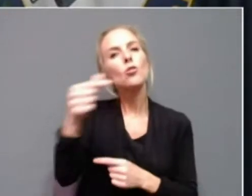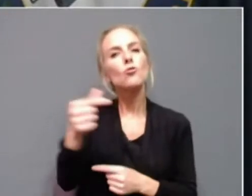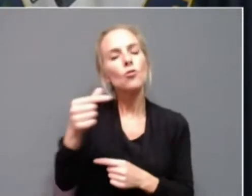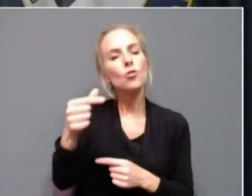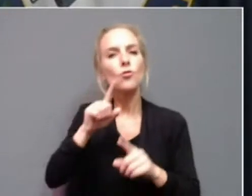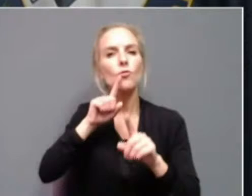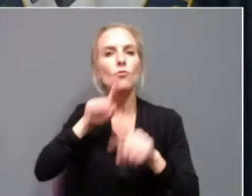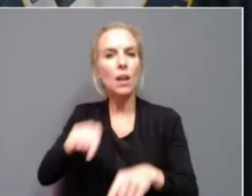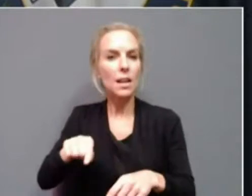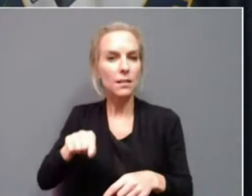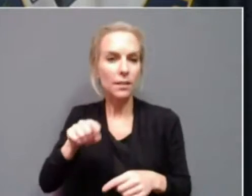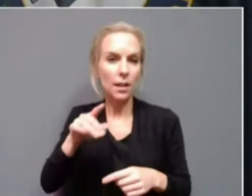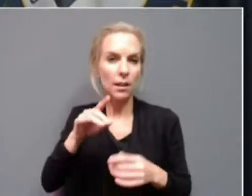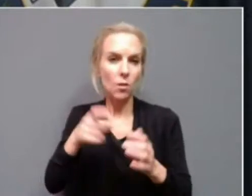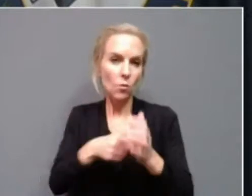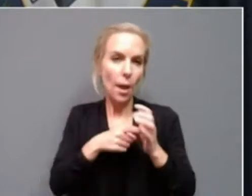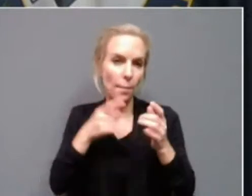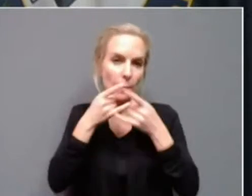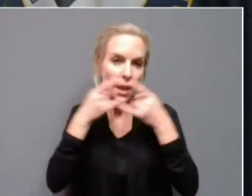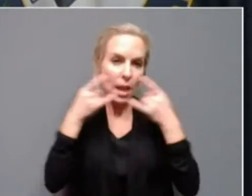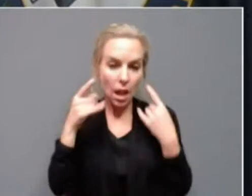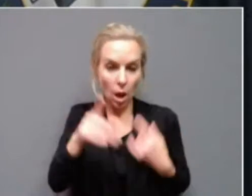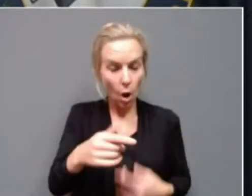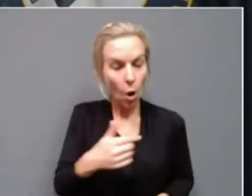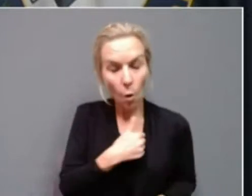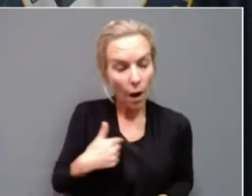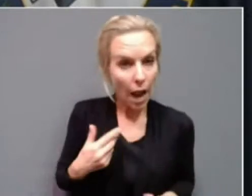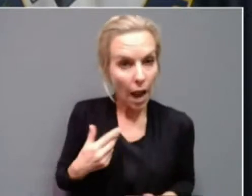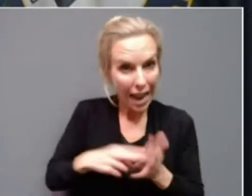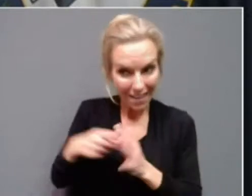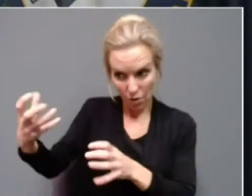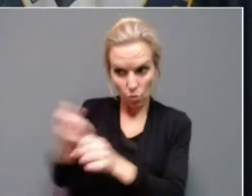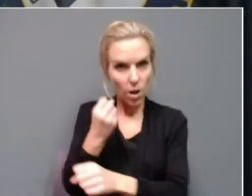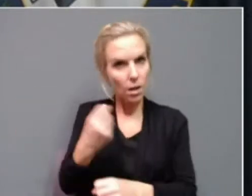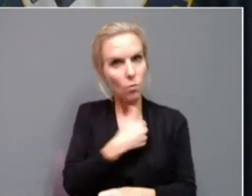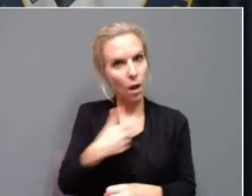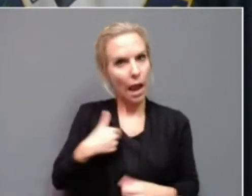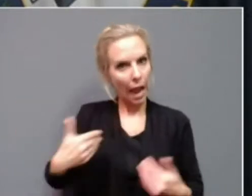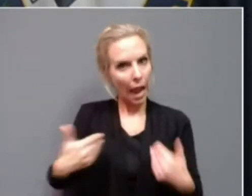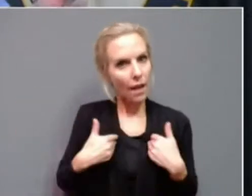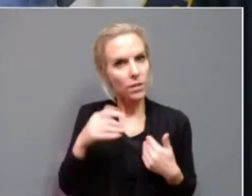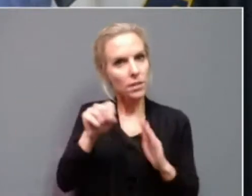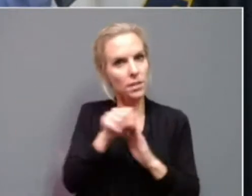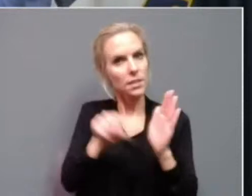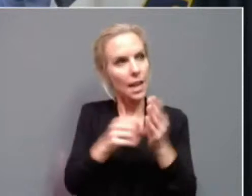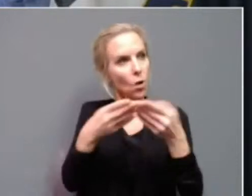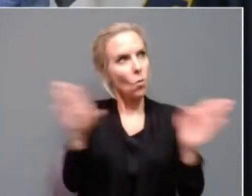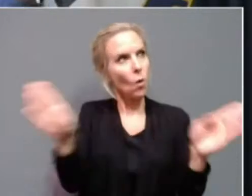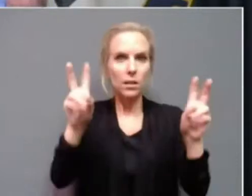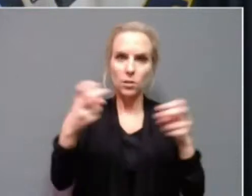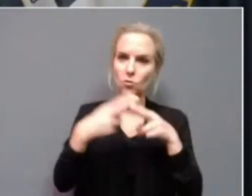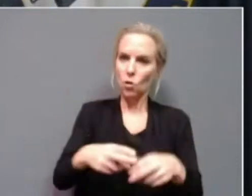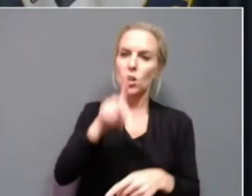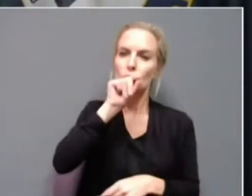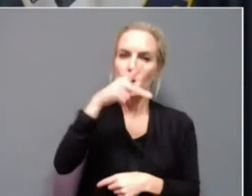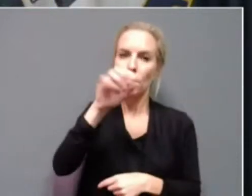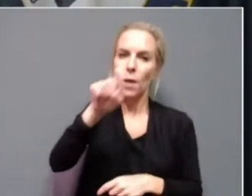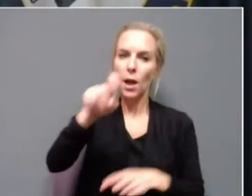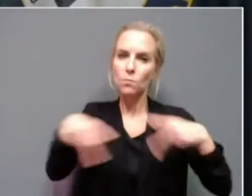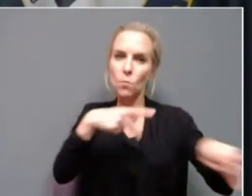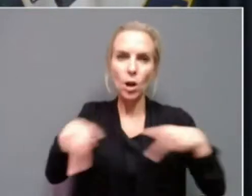we're having a statewide chickenpox party with the third leading cause of death. That's his award if he